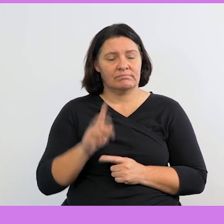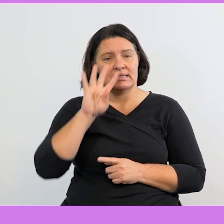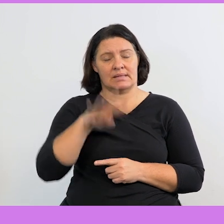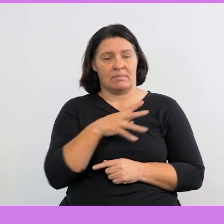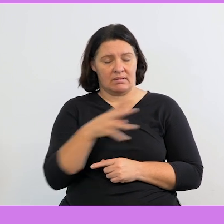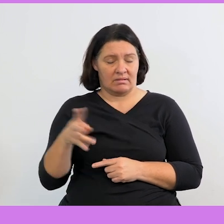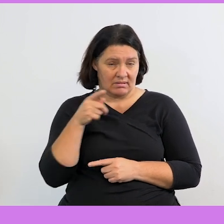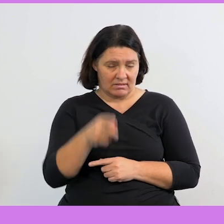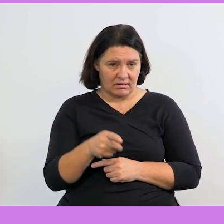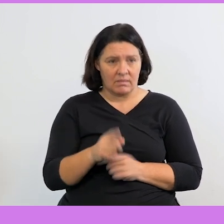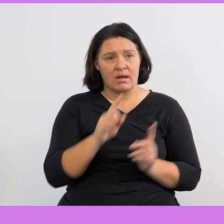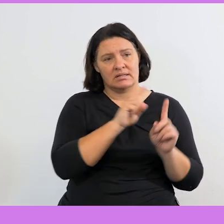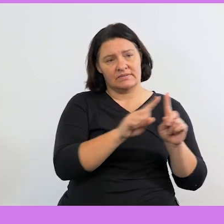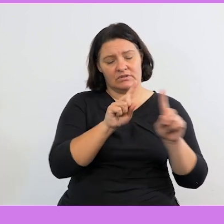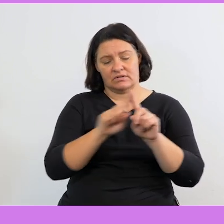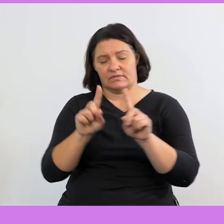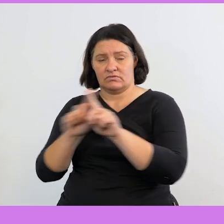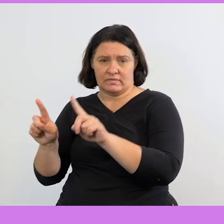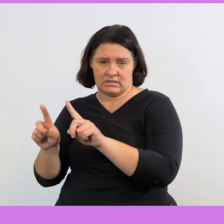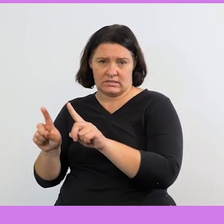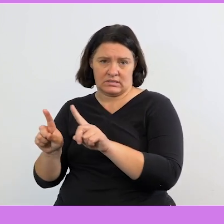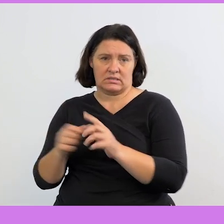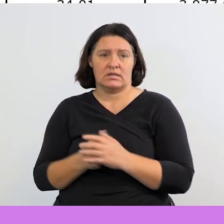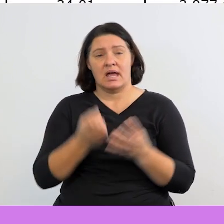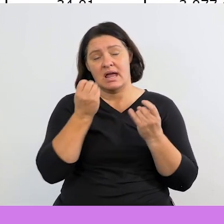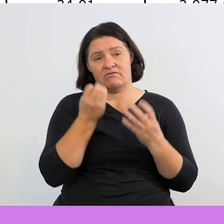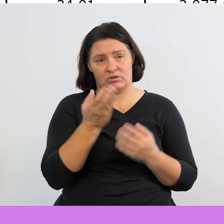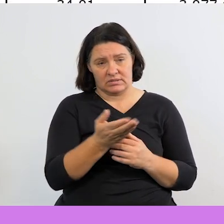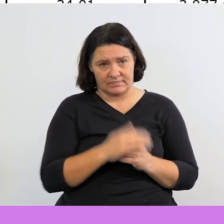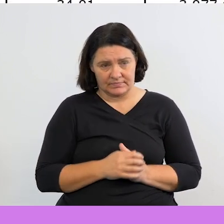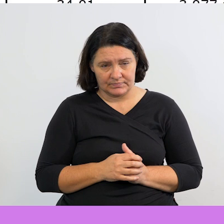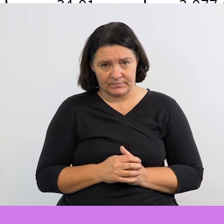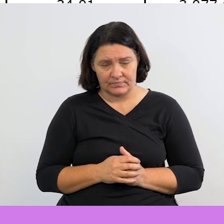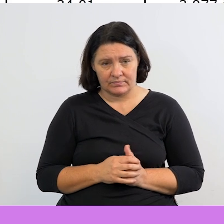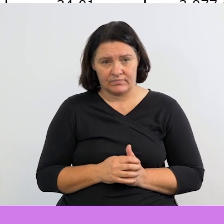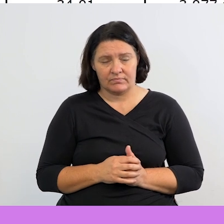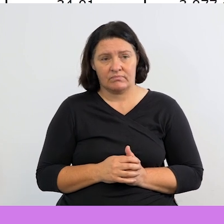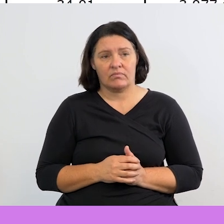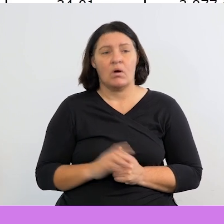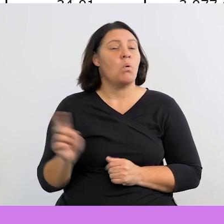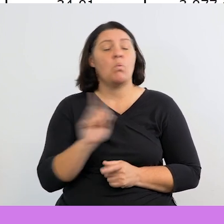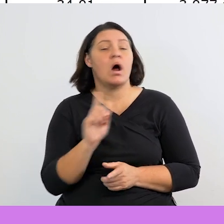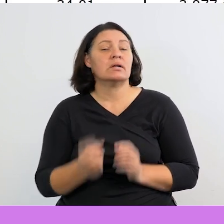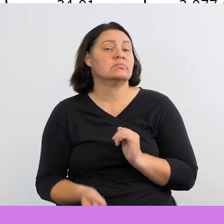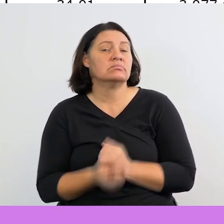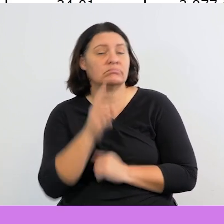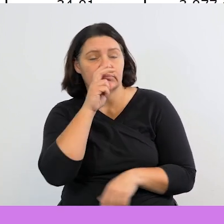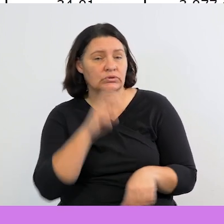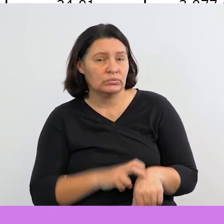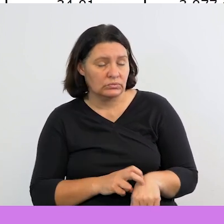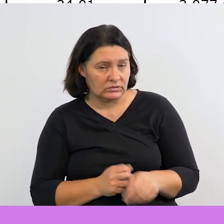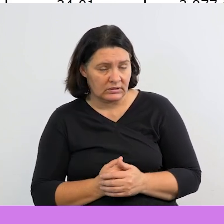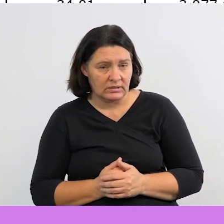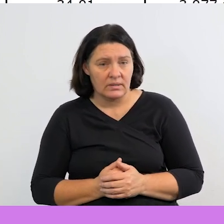our table with the different or the important information given to us. So what is it that we need to